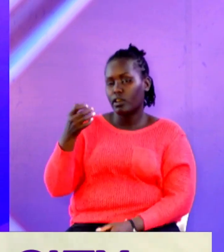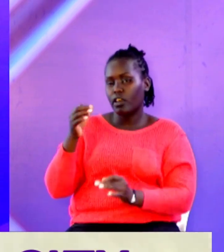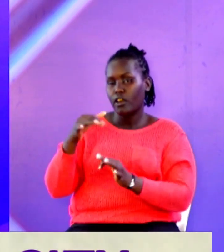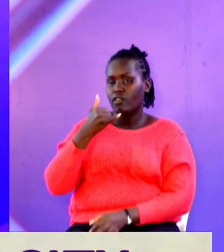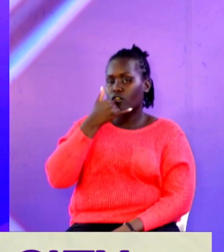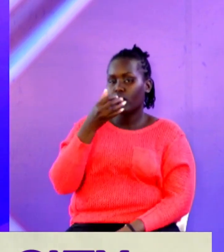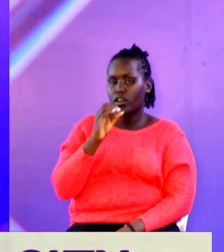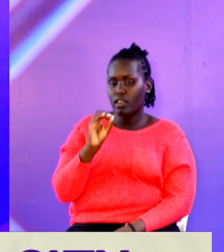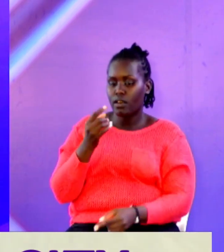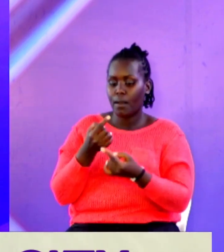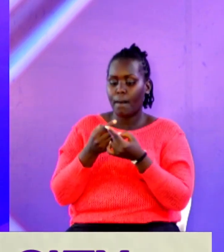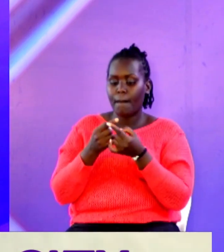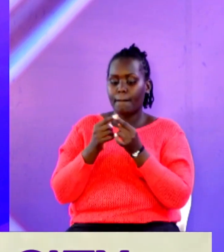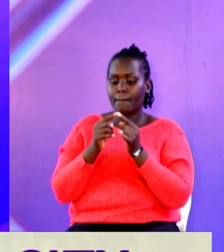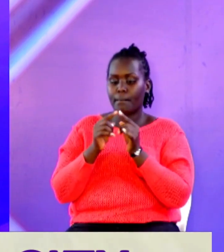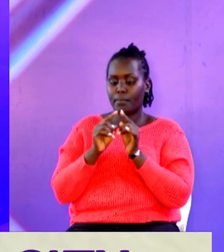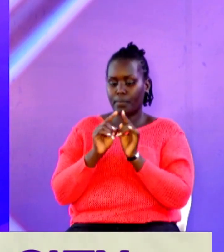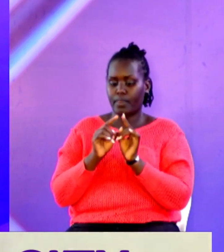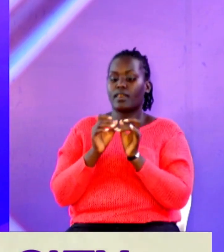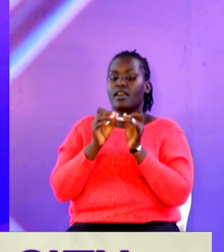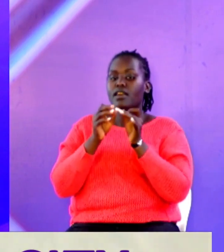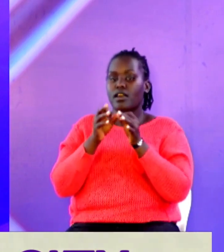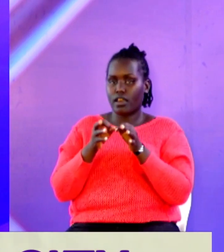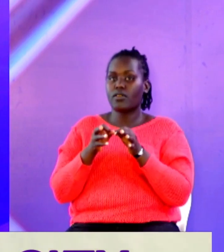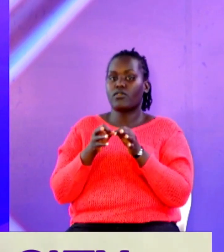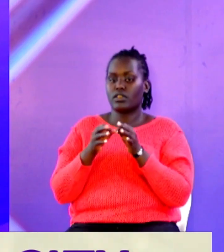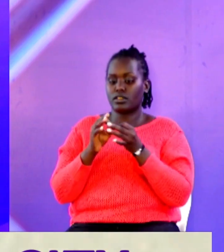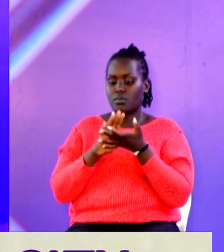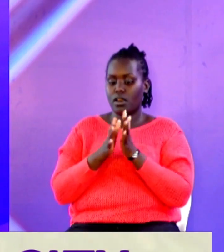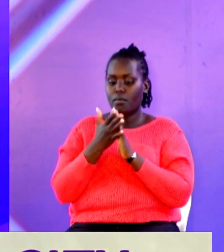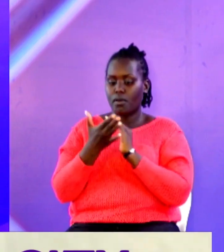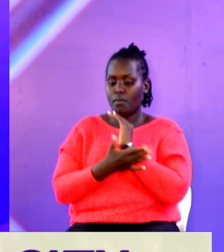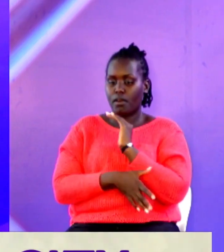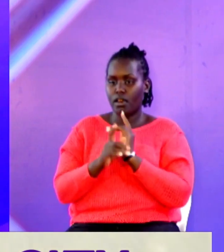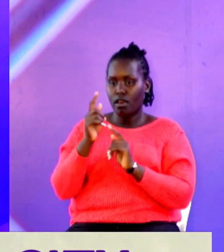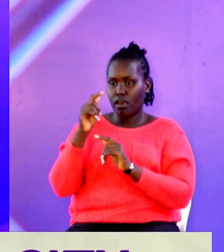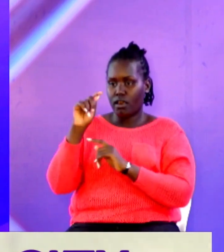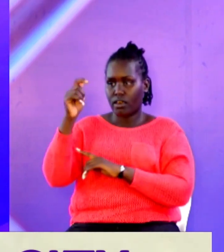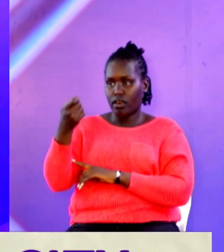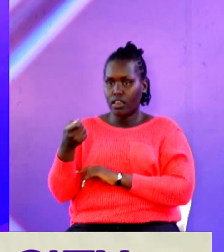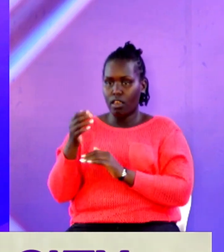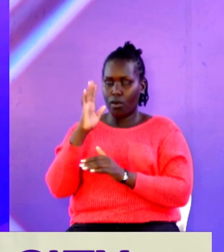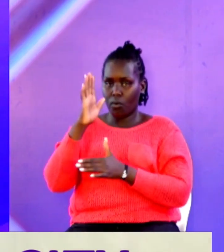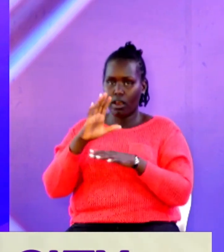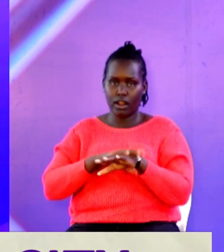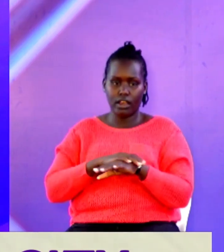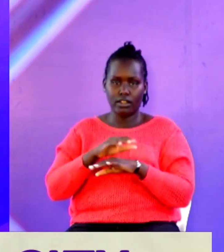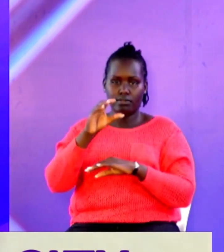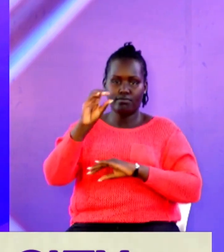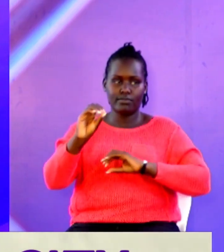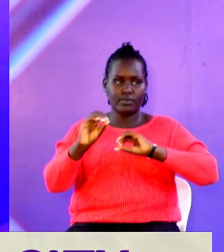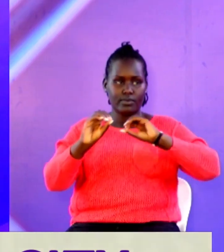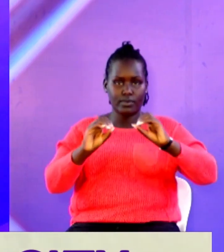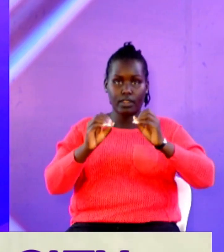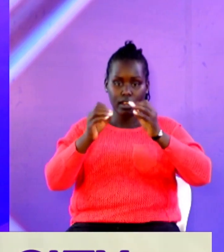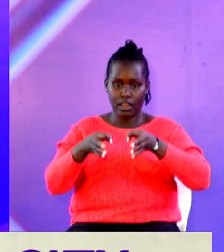But true, if it is going to be bad, Kenya will be a draw. I will say if